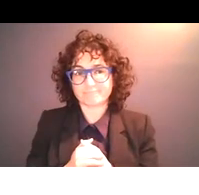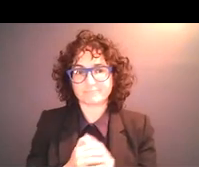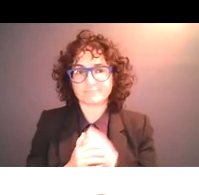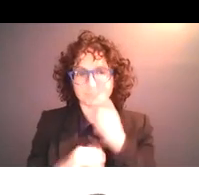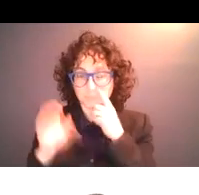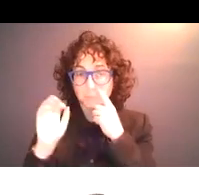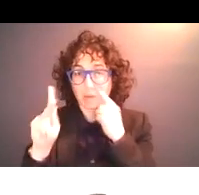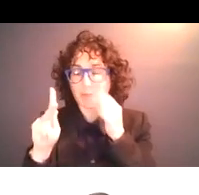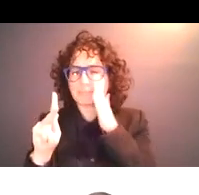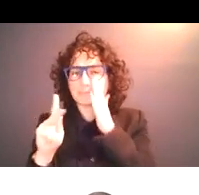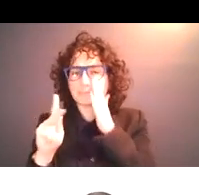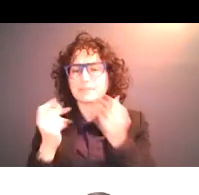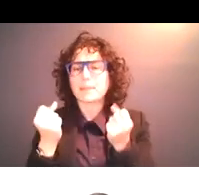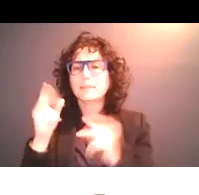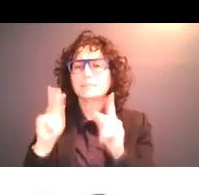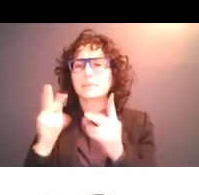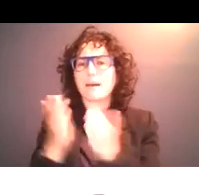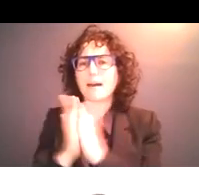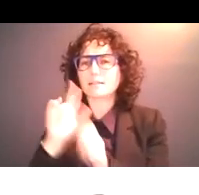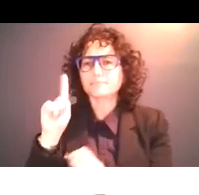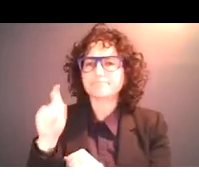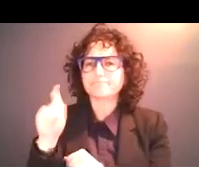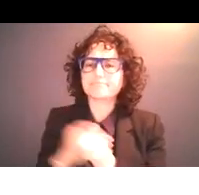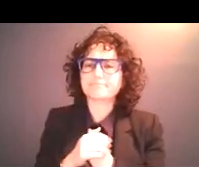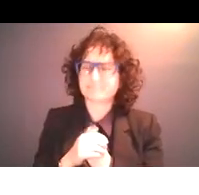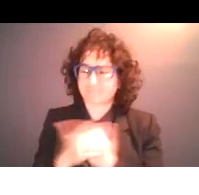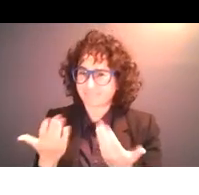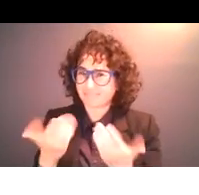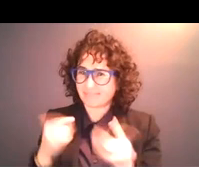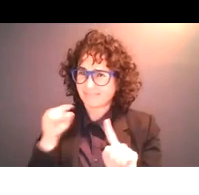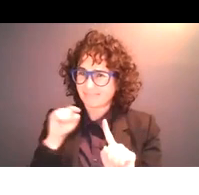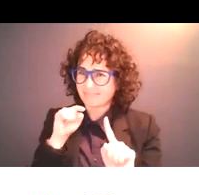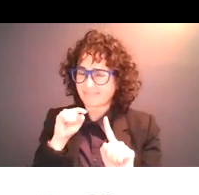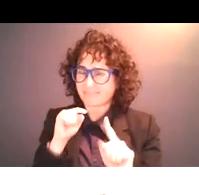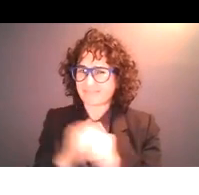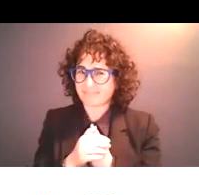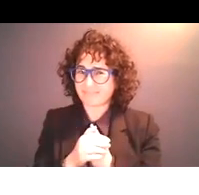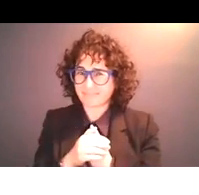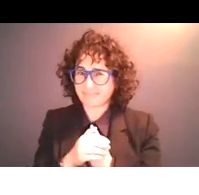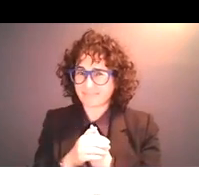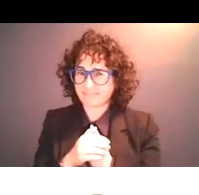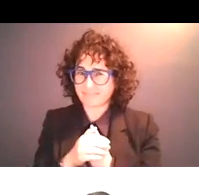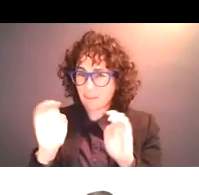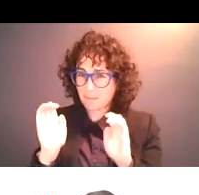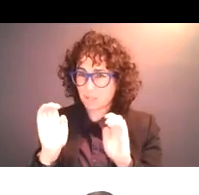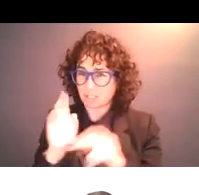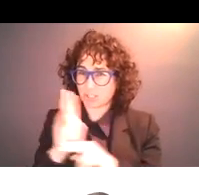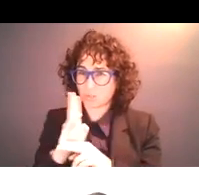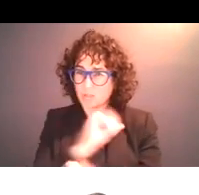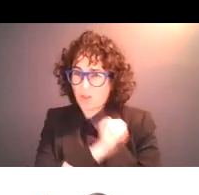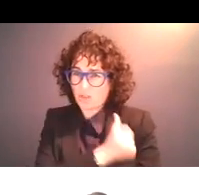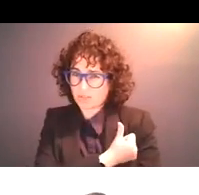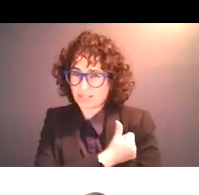Okay, and the question that we get a lot is the is the emergency use authorization process